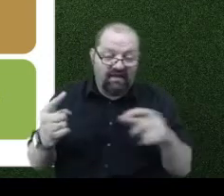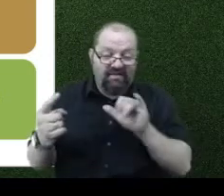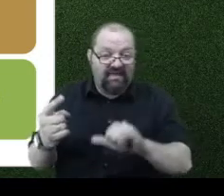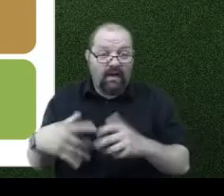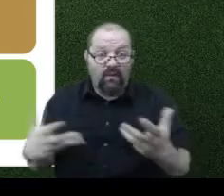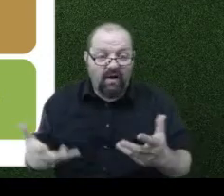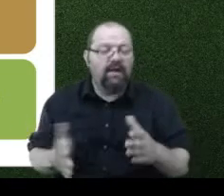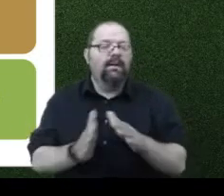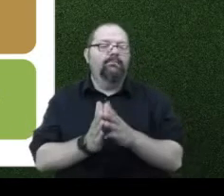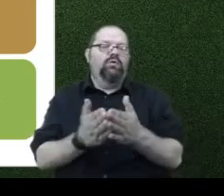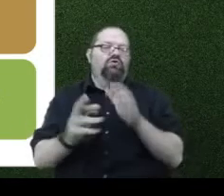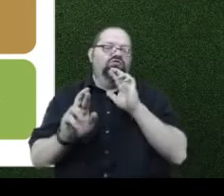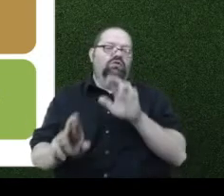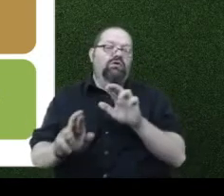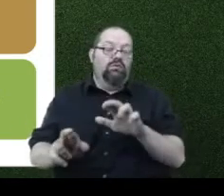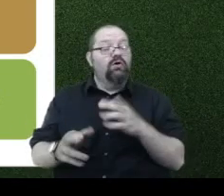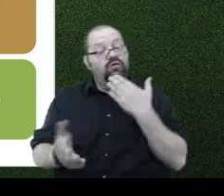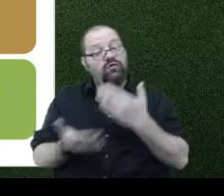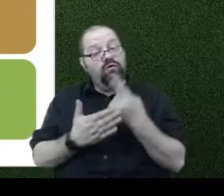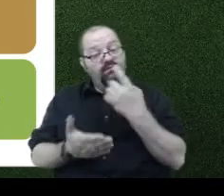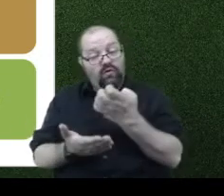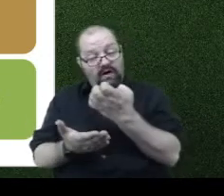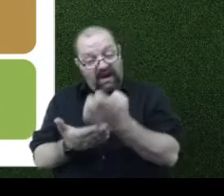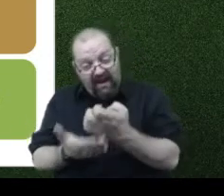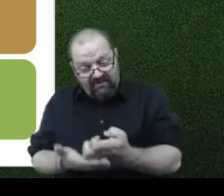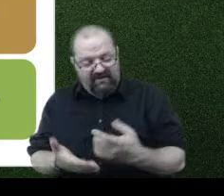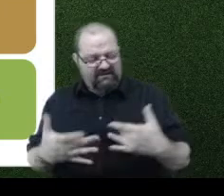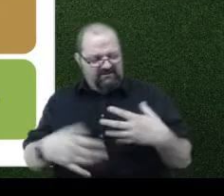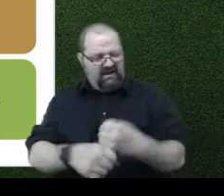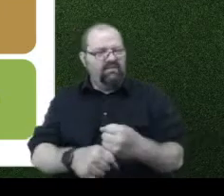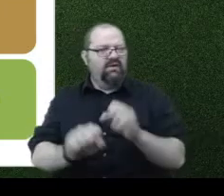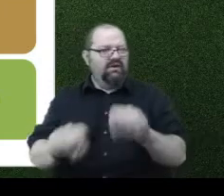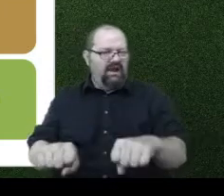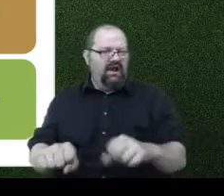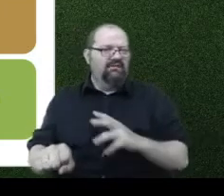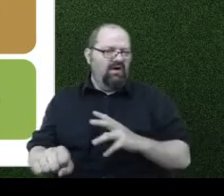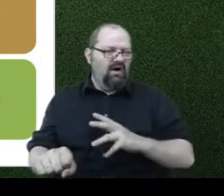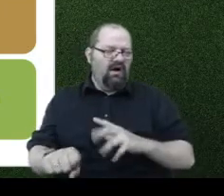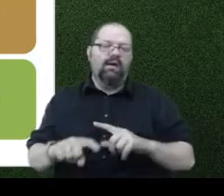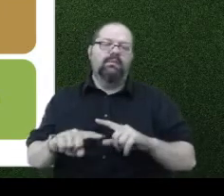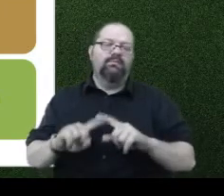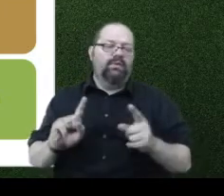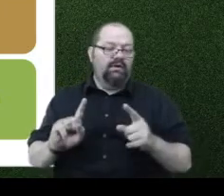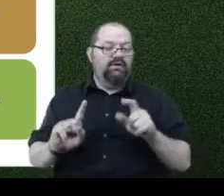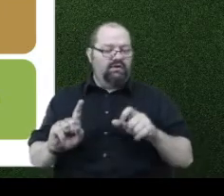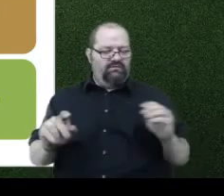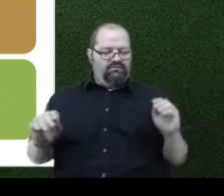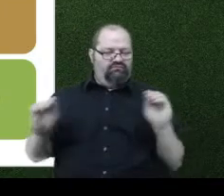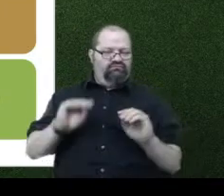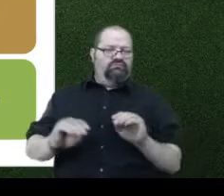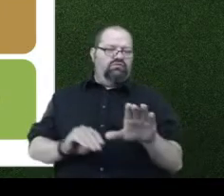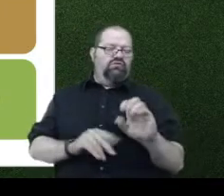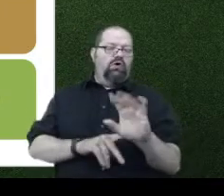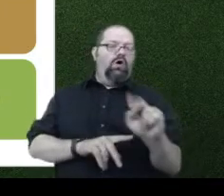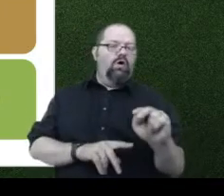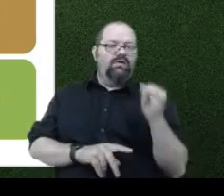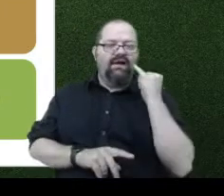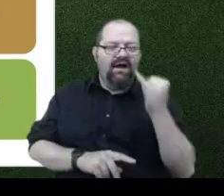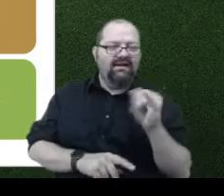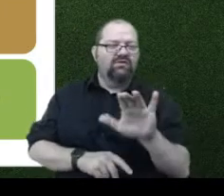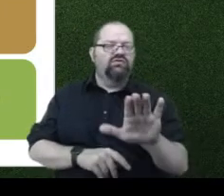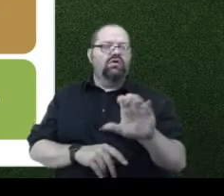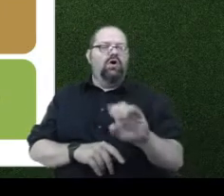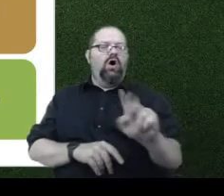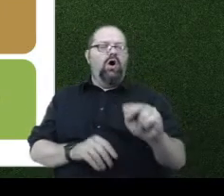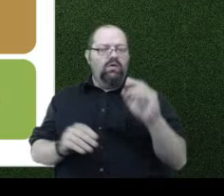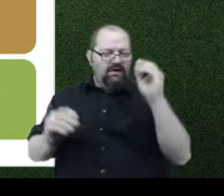use as evidence, but an argument requires your opinions and ideas too. It's not only saying